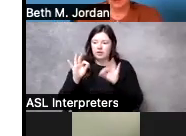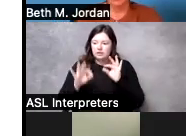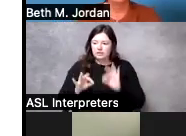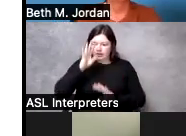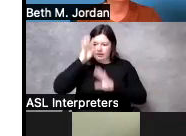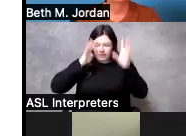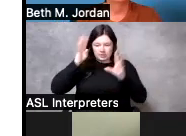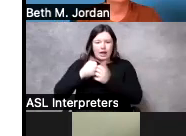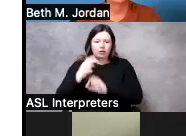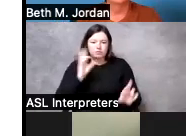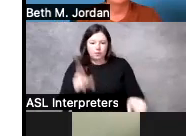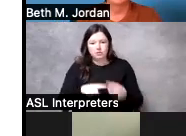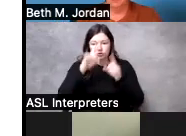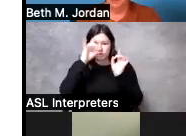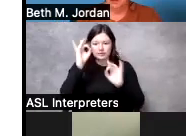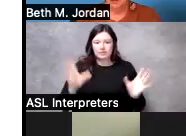to the crisis.